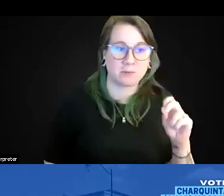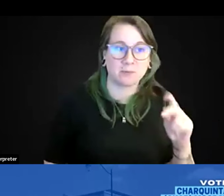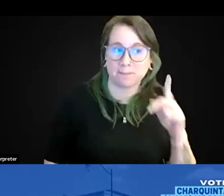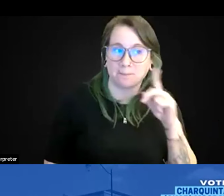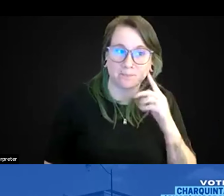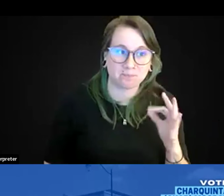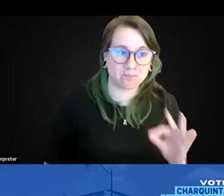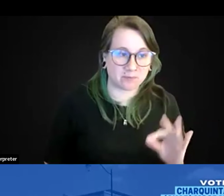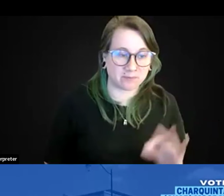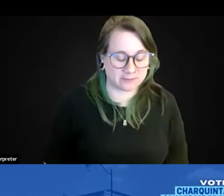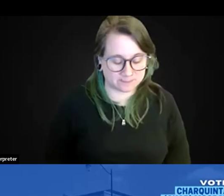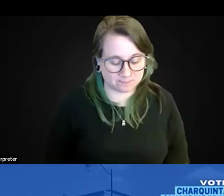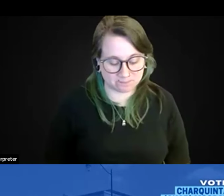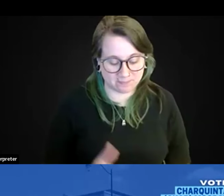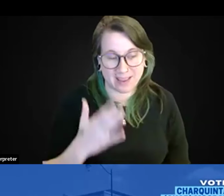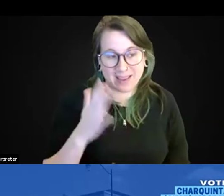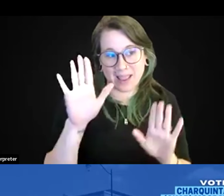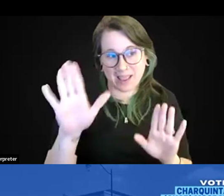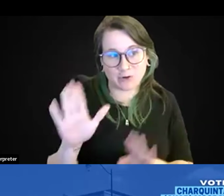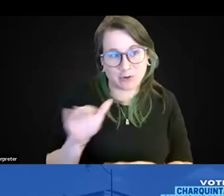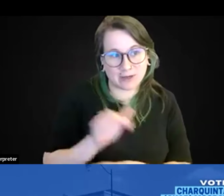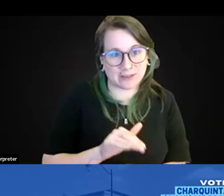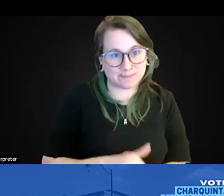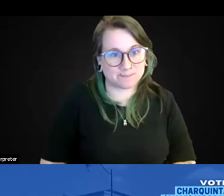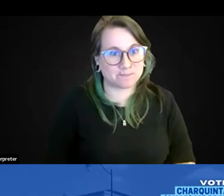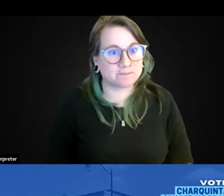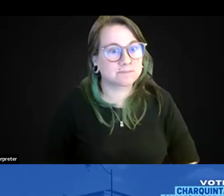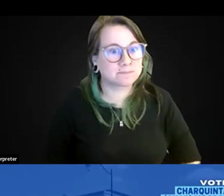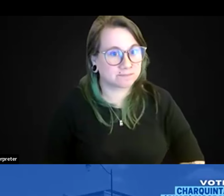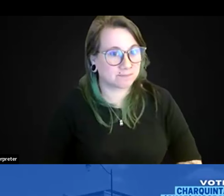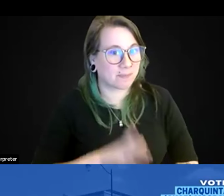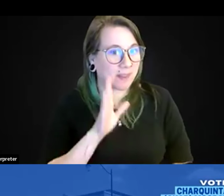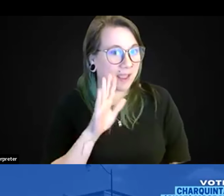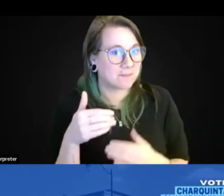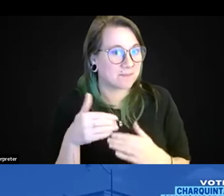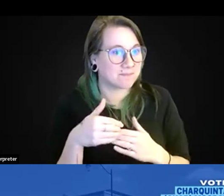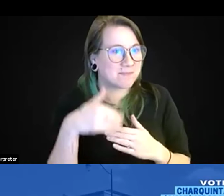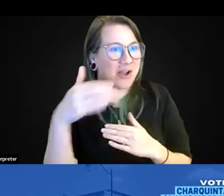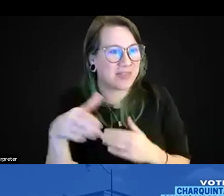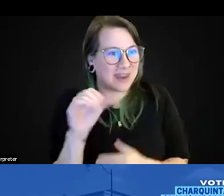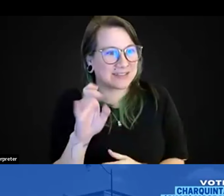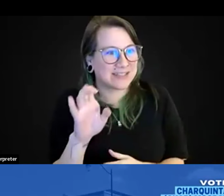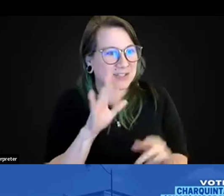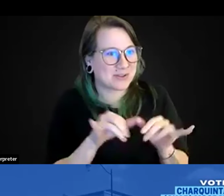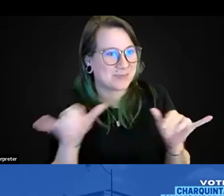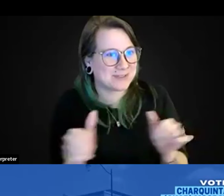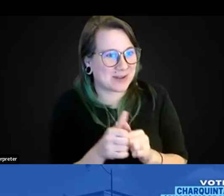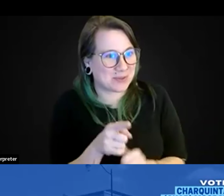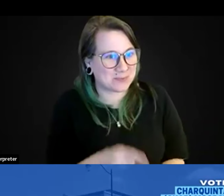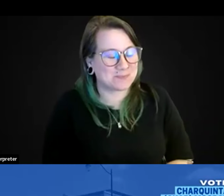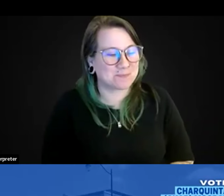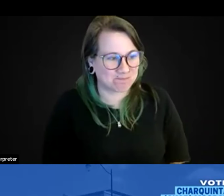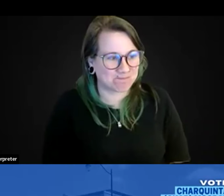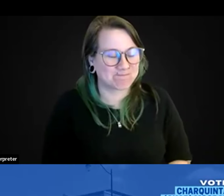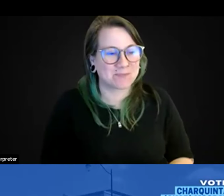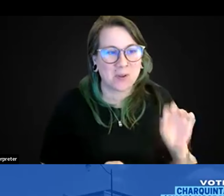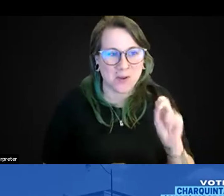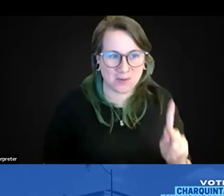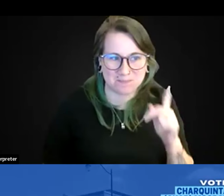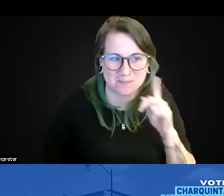perfect. Have a great night. I'm on the next case, so I'm staying here with you guys. Sounds